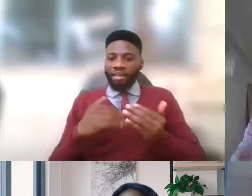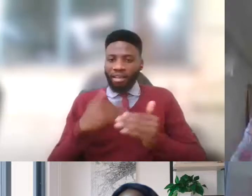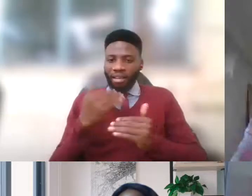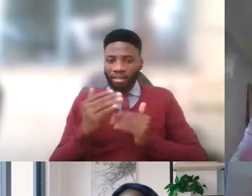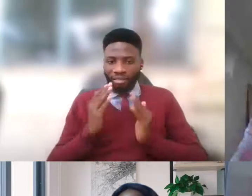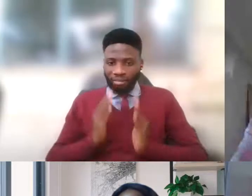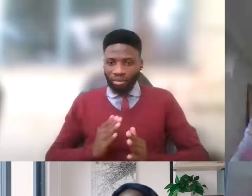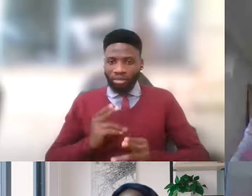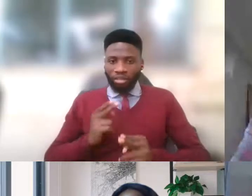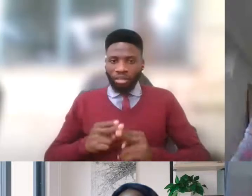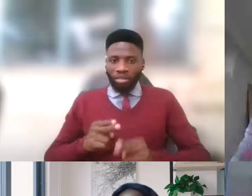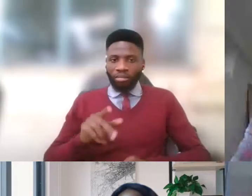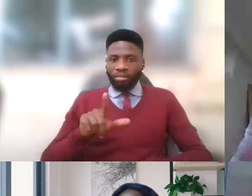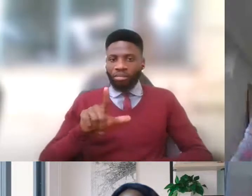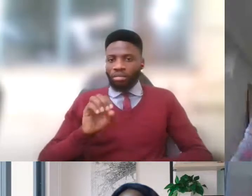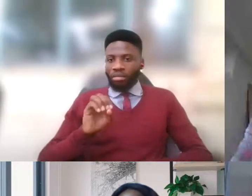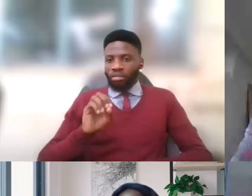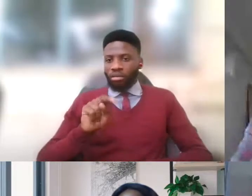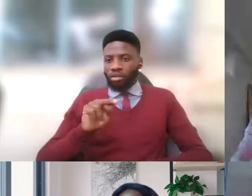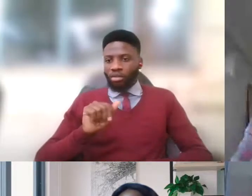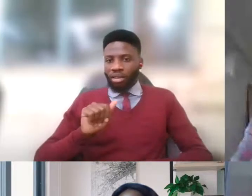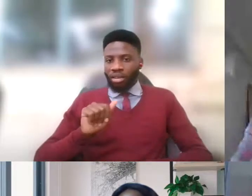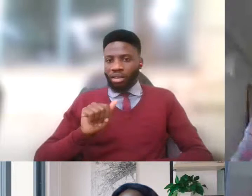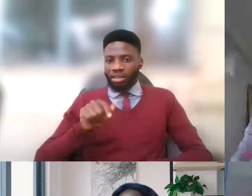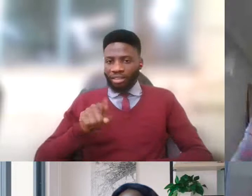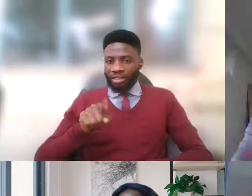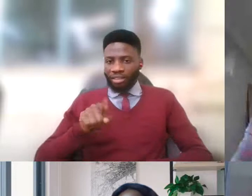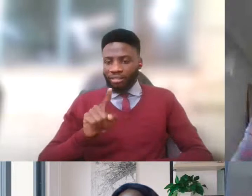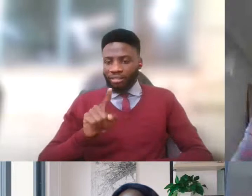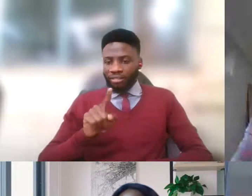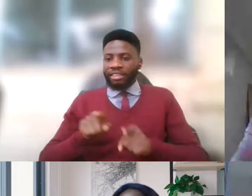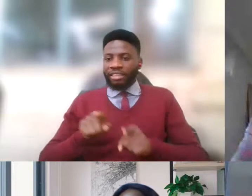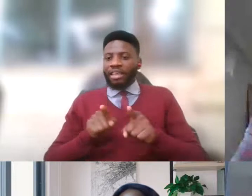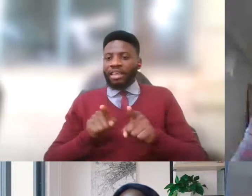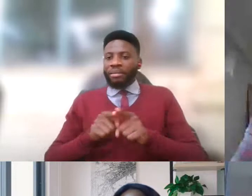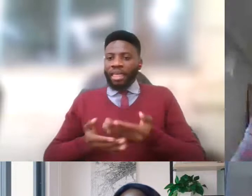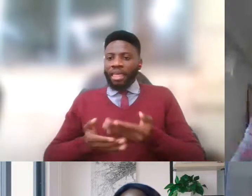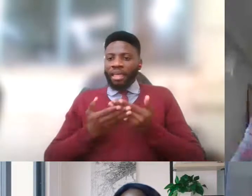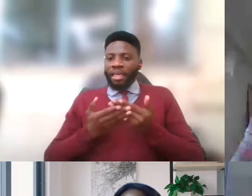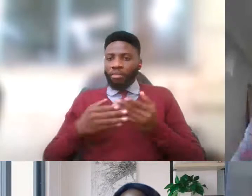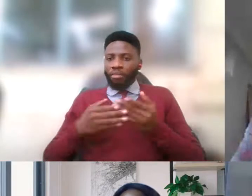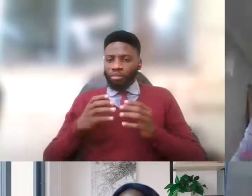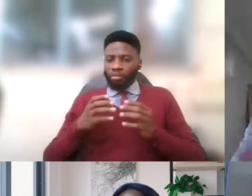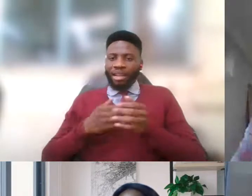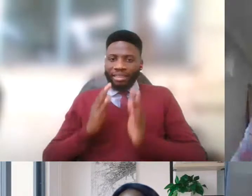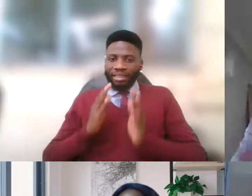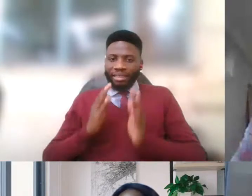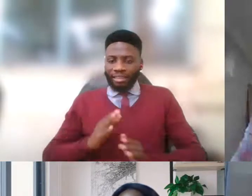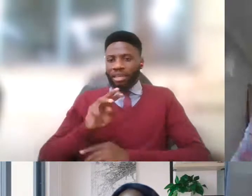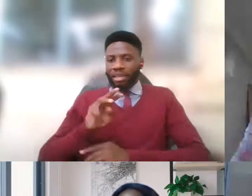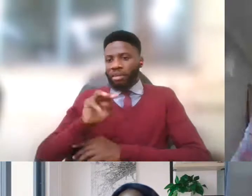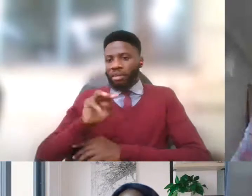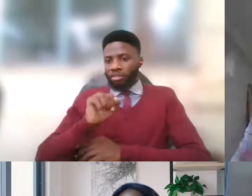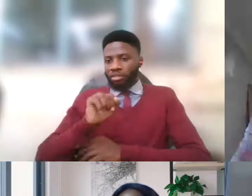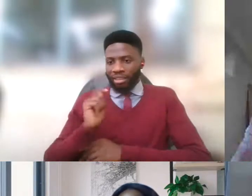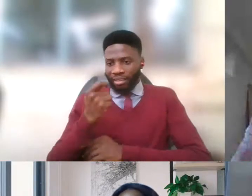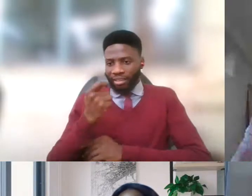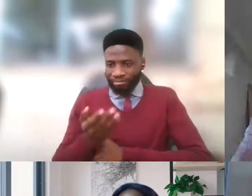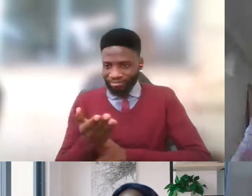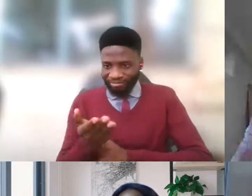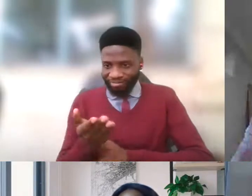very quickly. Thank you very much. That was super insightful. Without wasting a lot of time, I would like to hand over